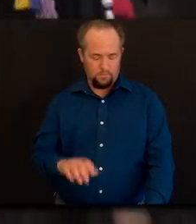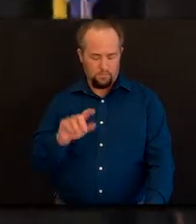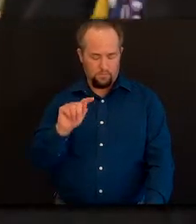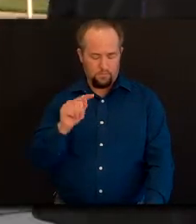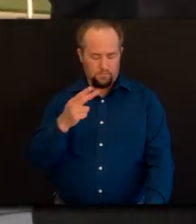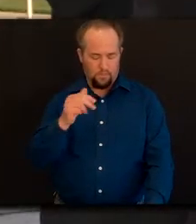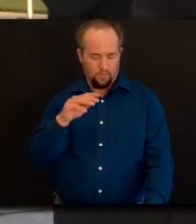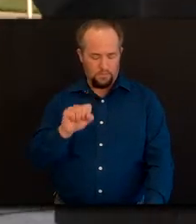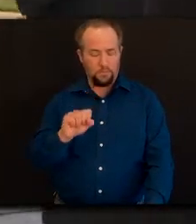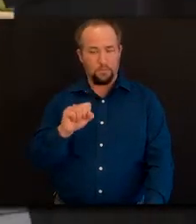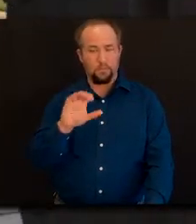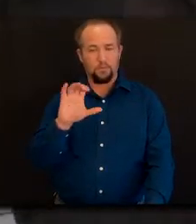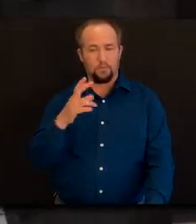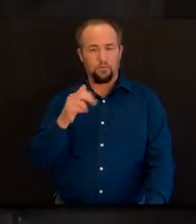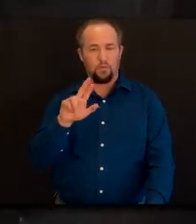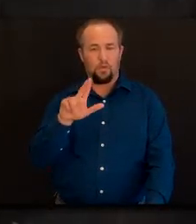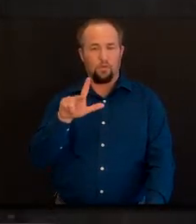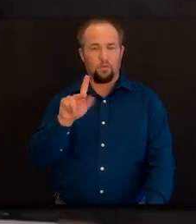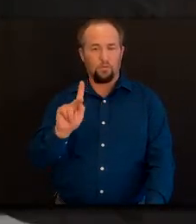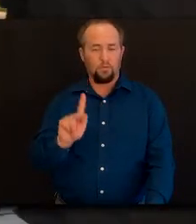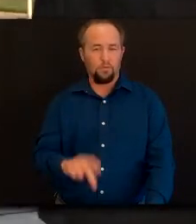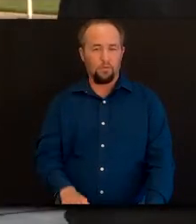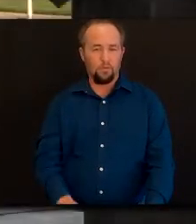Thomas James Chalk.